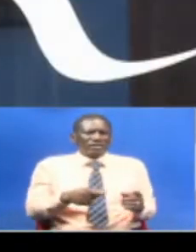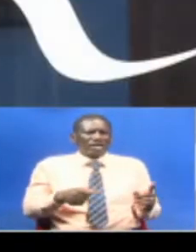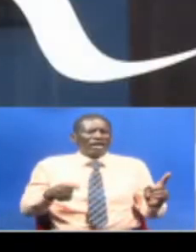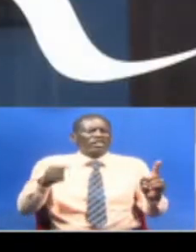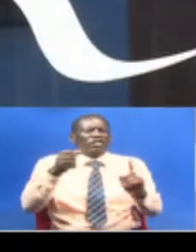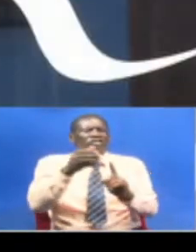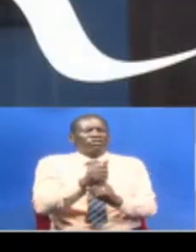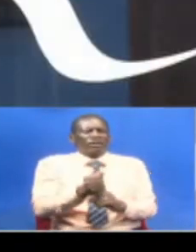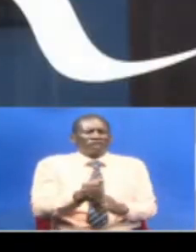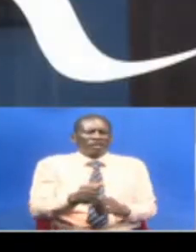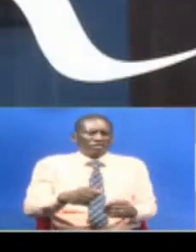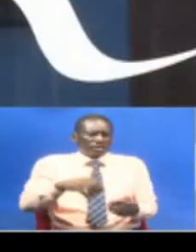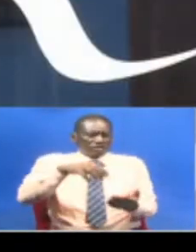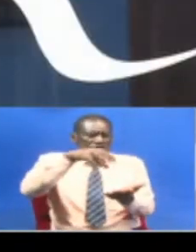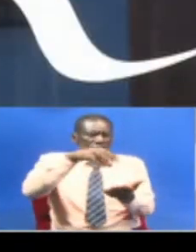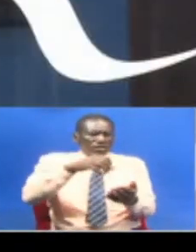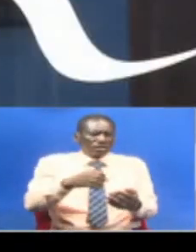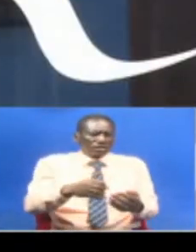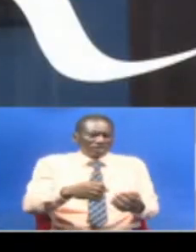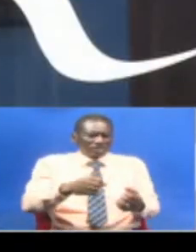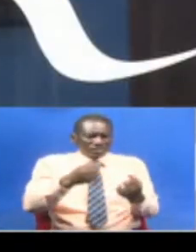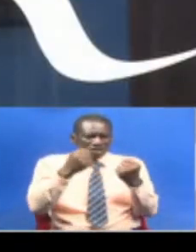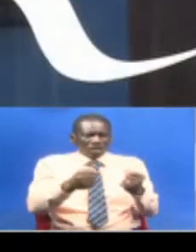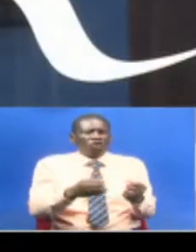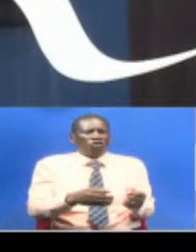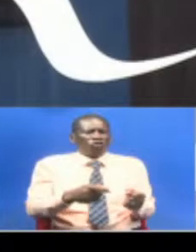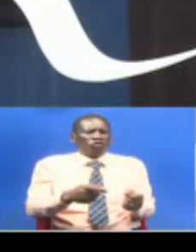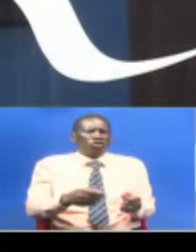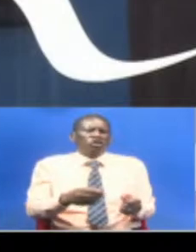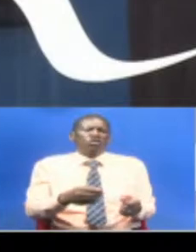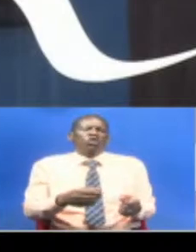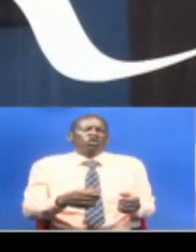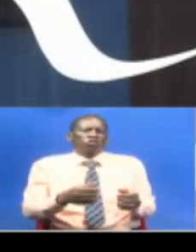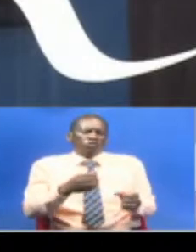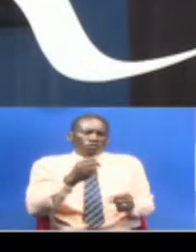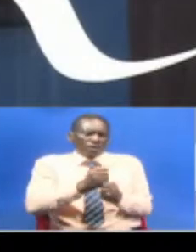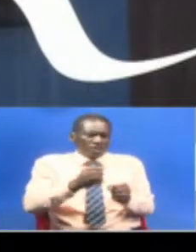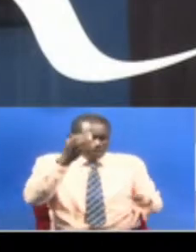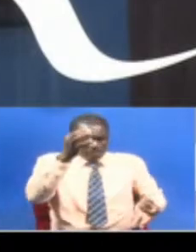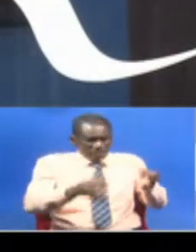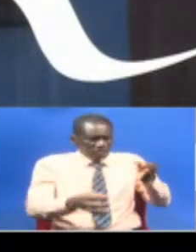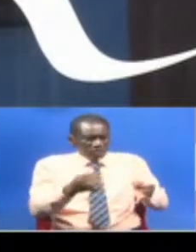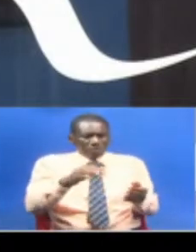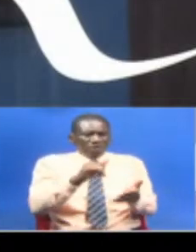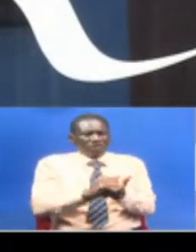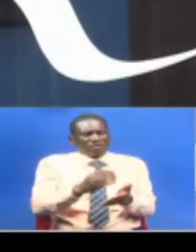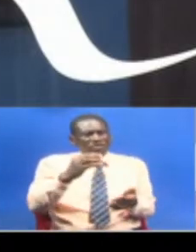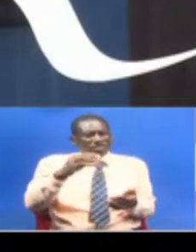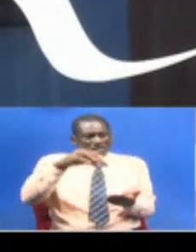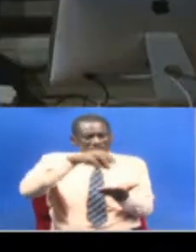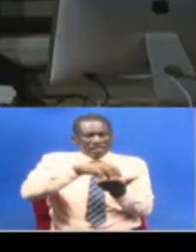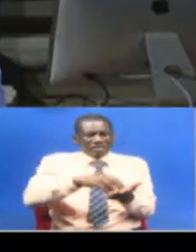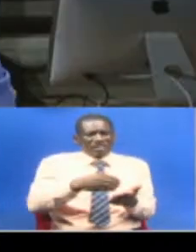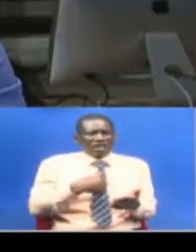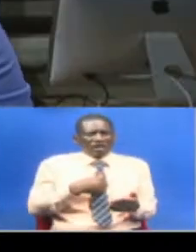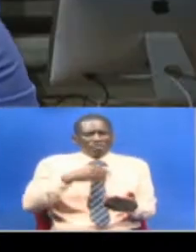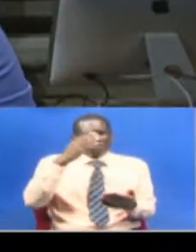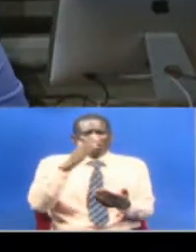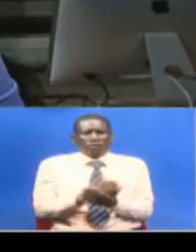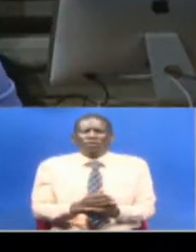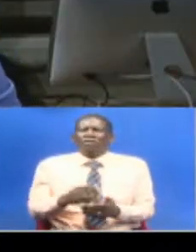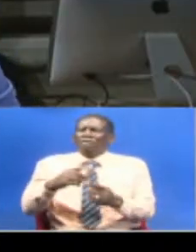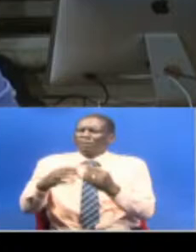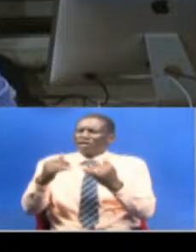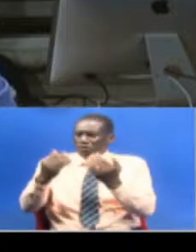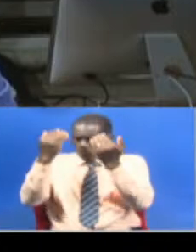threshold of being convinced beyond a reasonable doubt that the case had been proved. But eventually the court